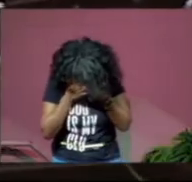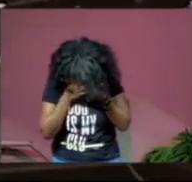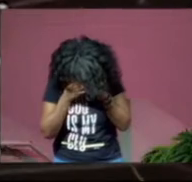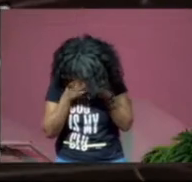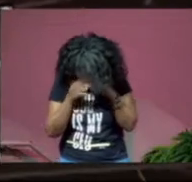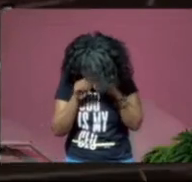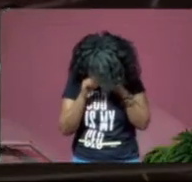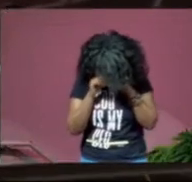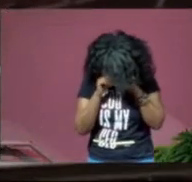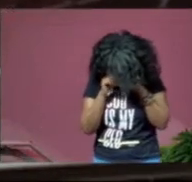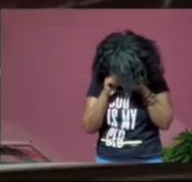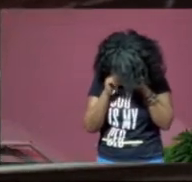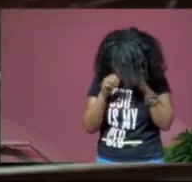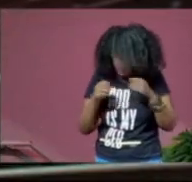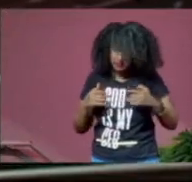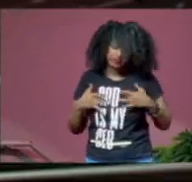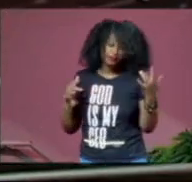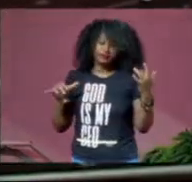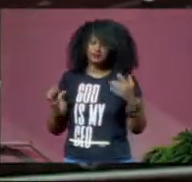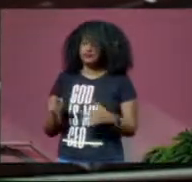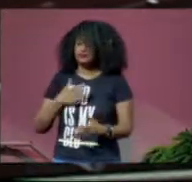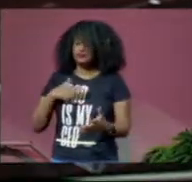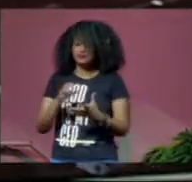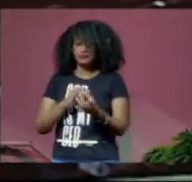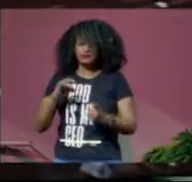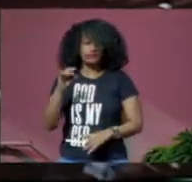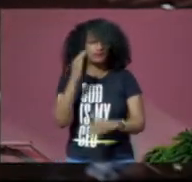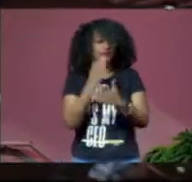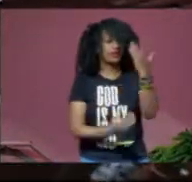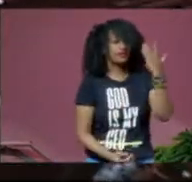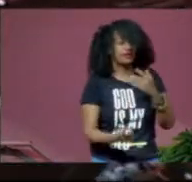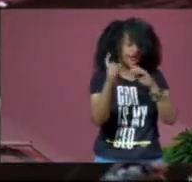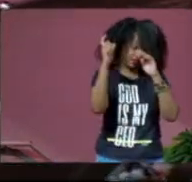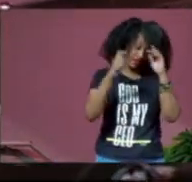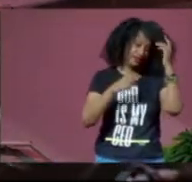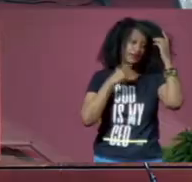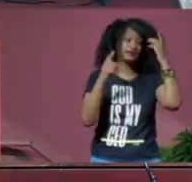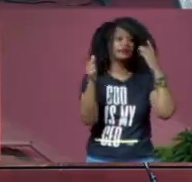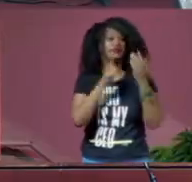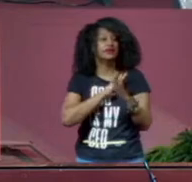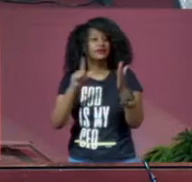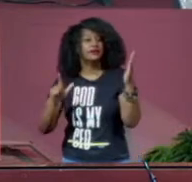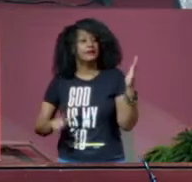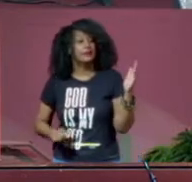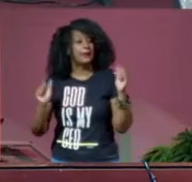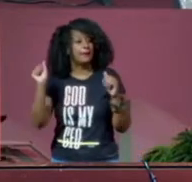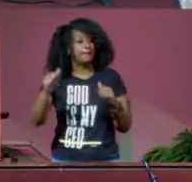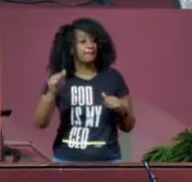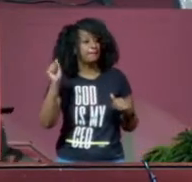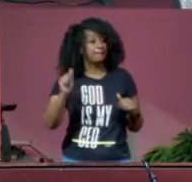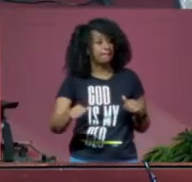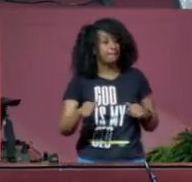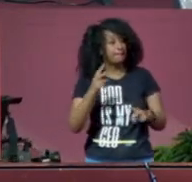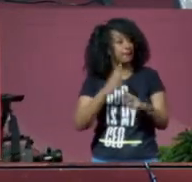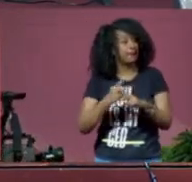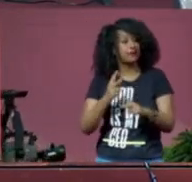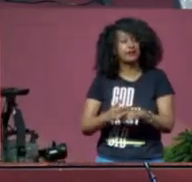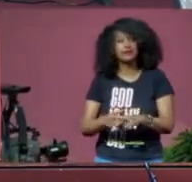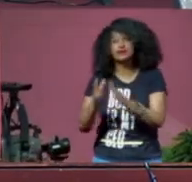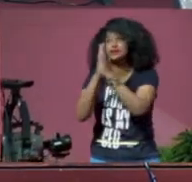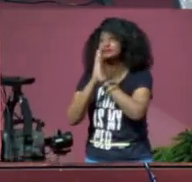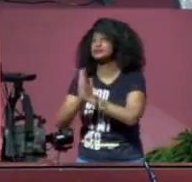In my spirit, somebody still needs to tell the Lord yes. You keep asking God